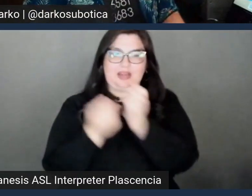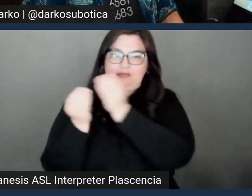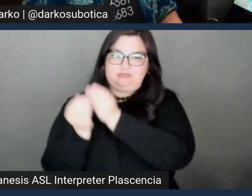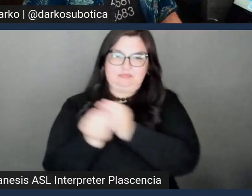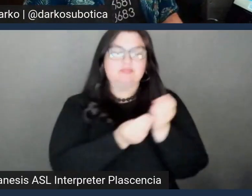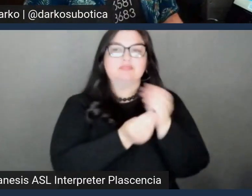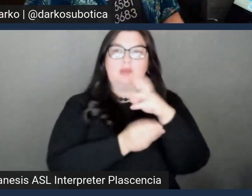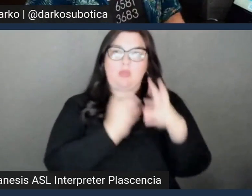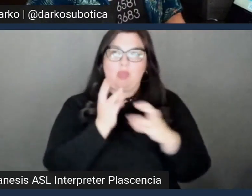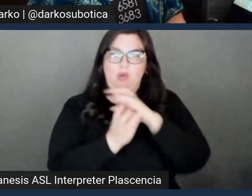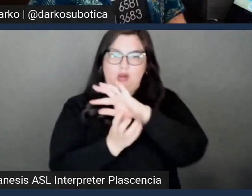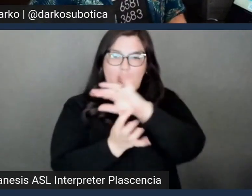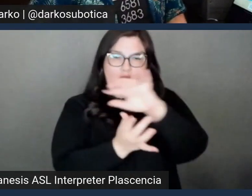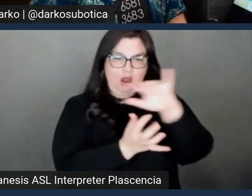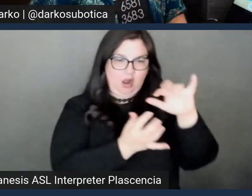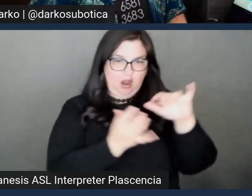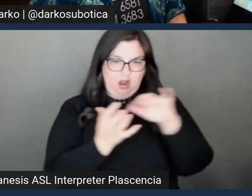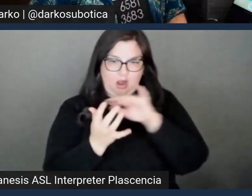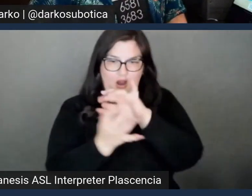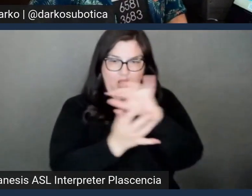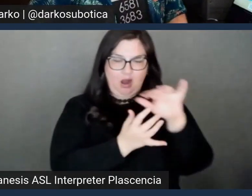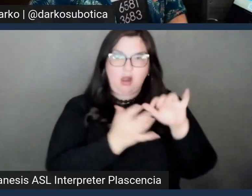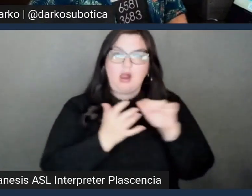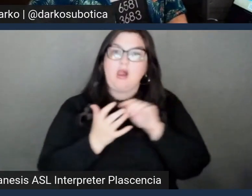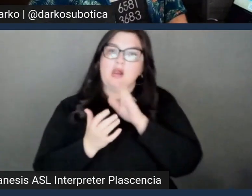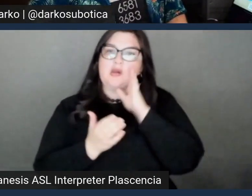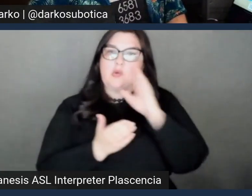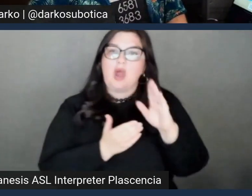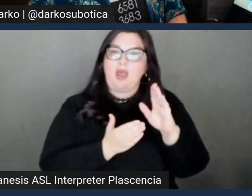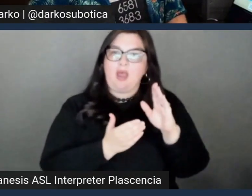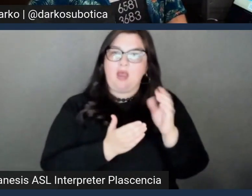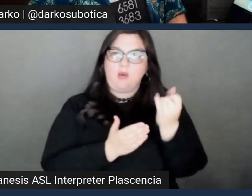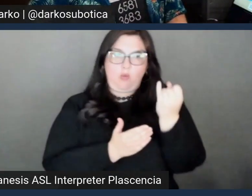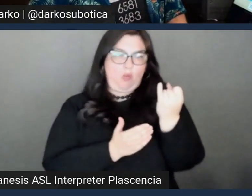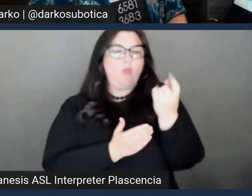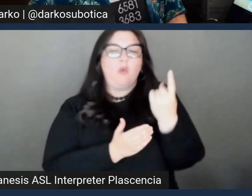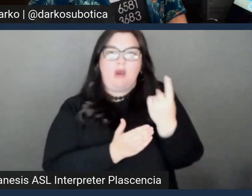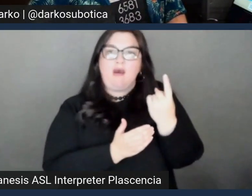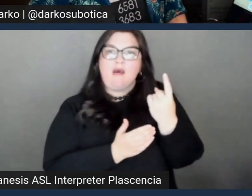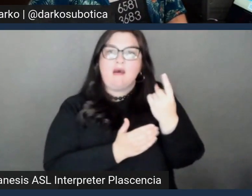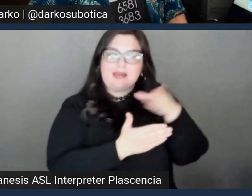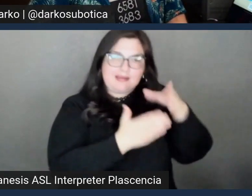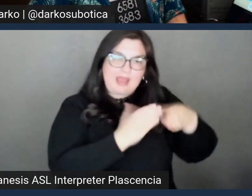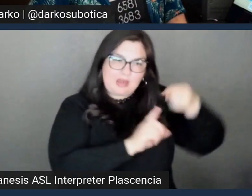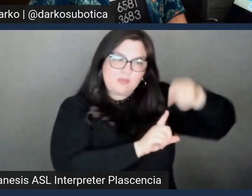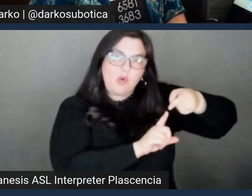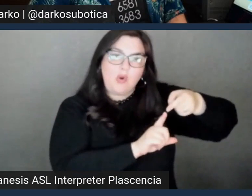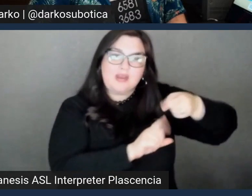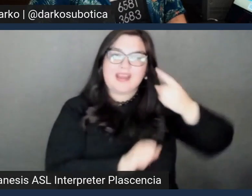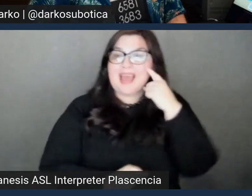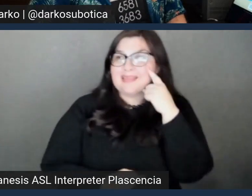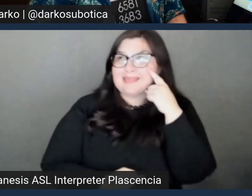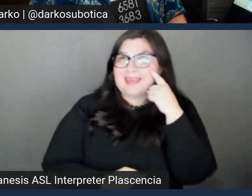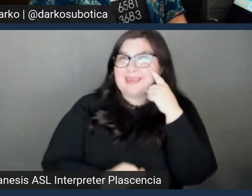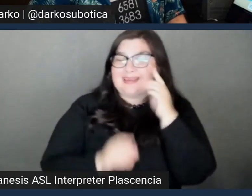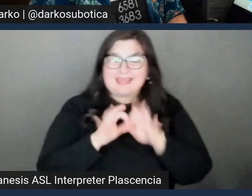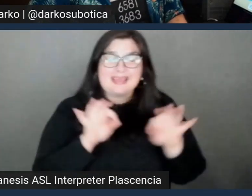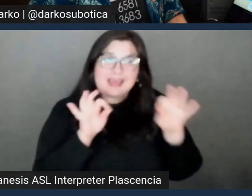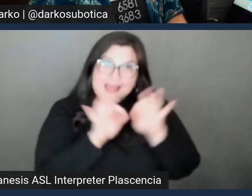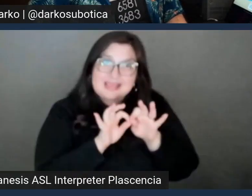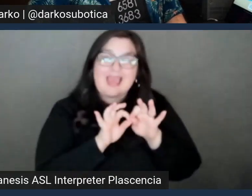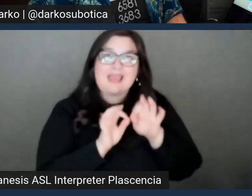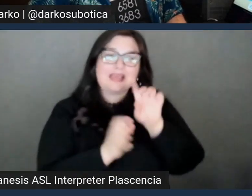data. Why wouldn't you use this? I think the key here is data mobility, right? And then